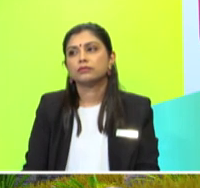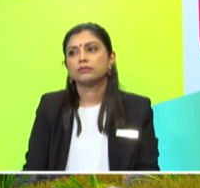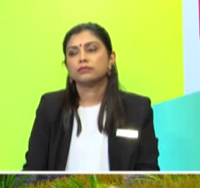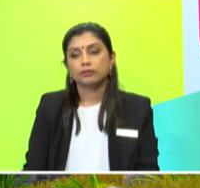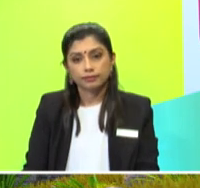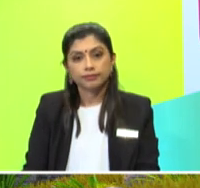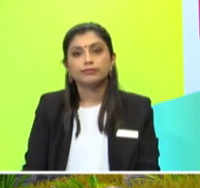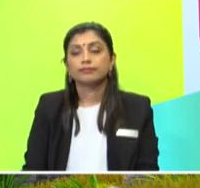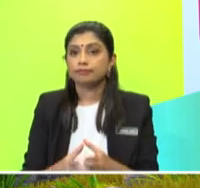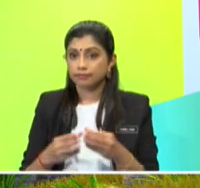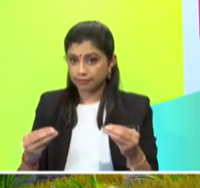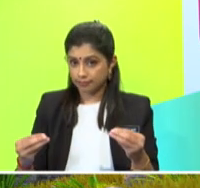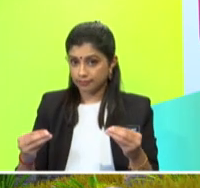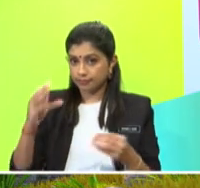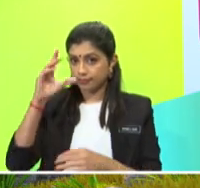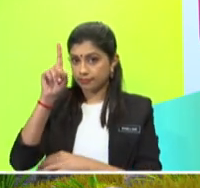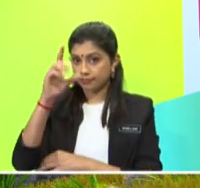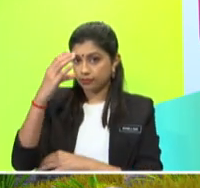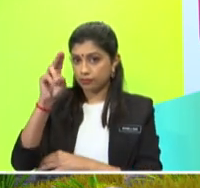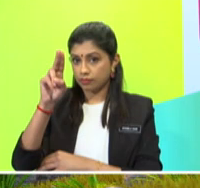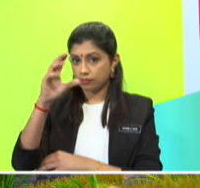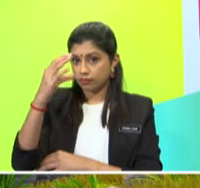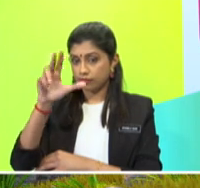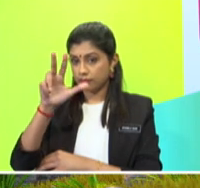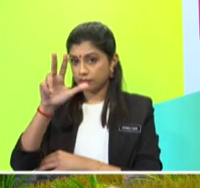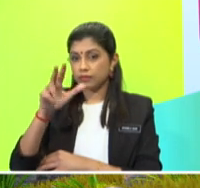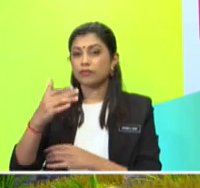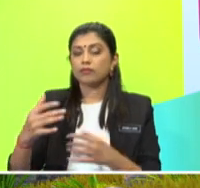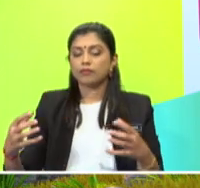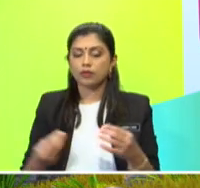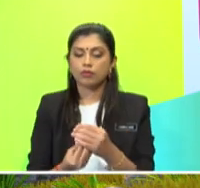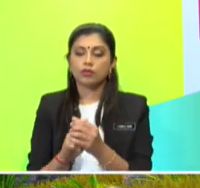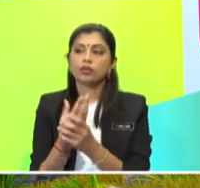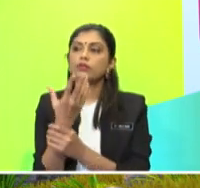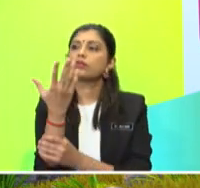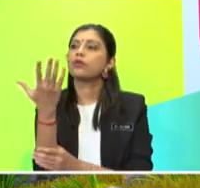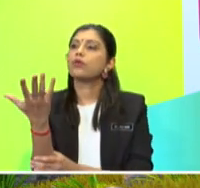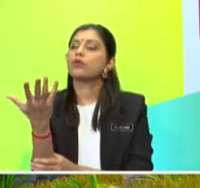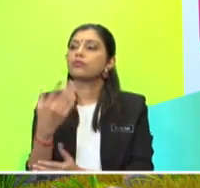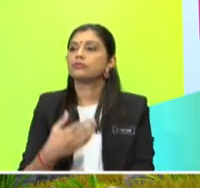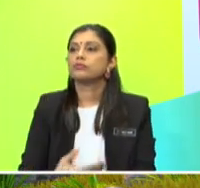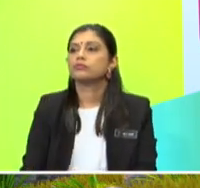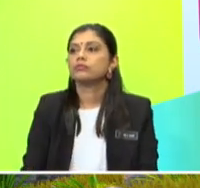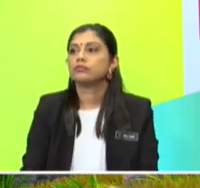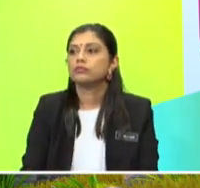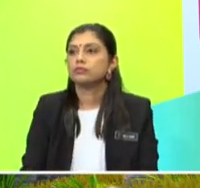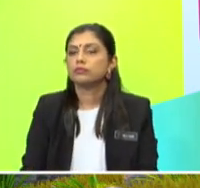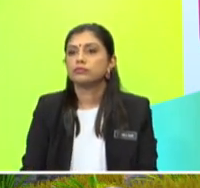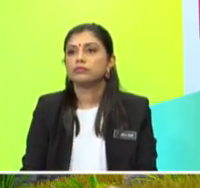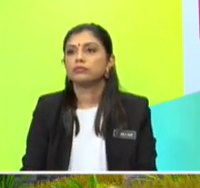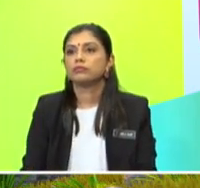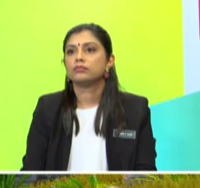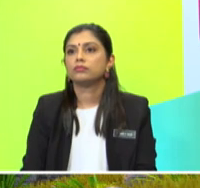and C3. So now let's grow our colors. Now, who wants to start with our E1? What is E1,